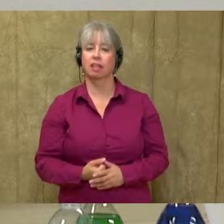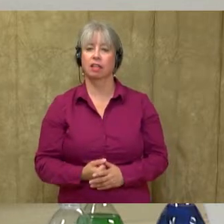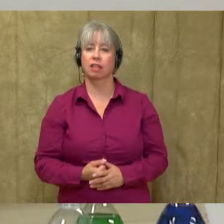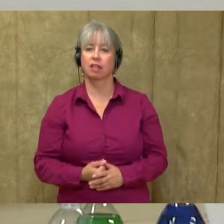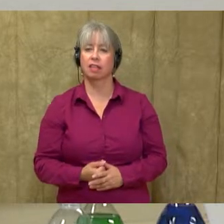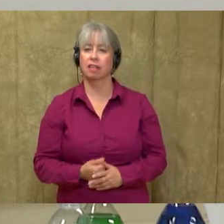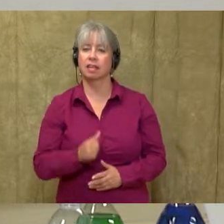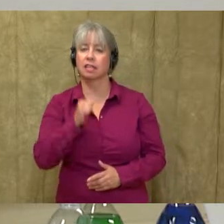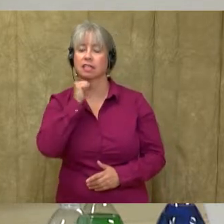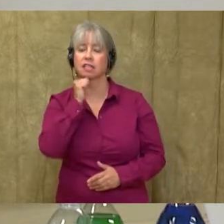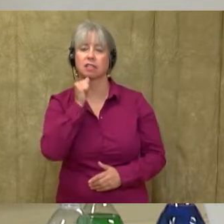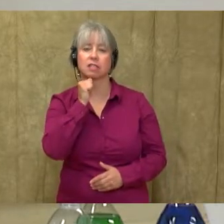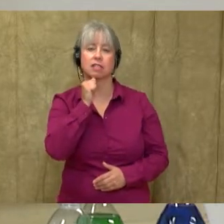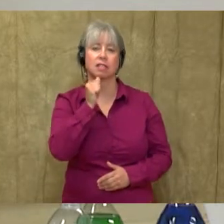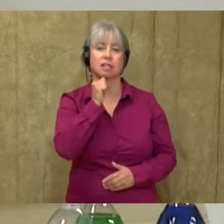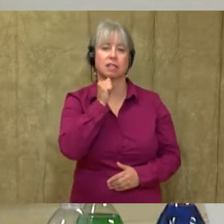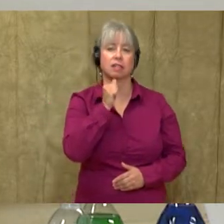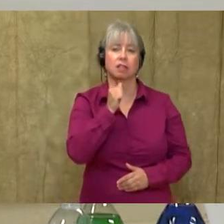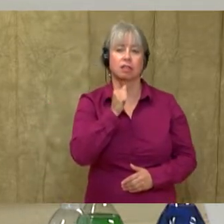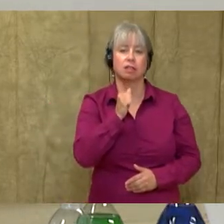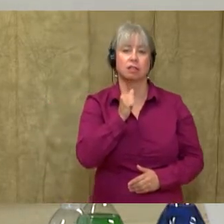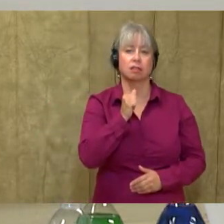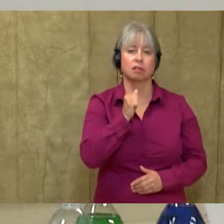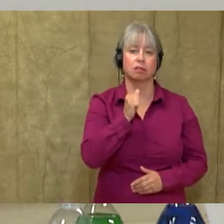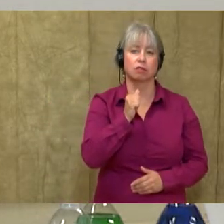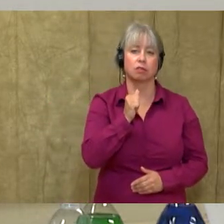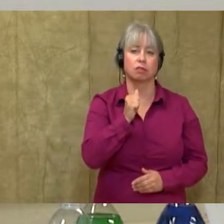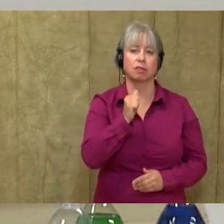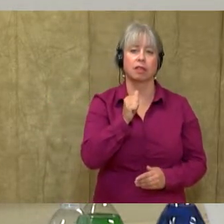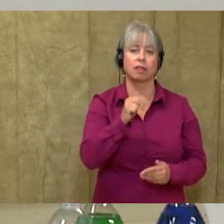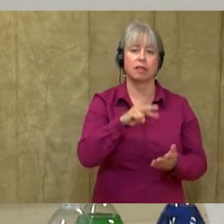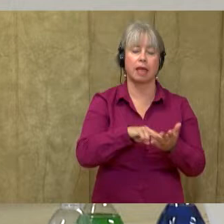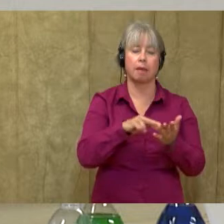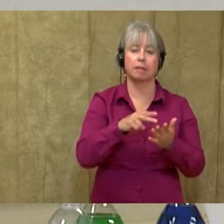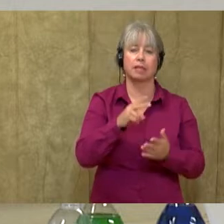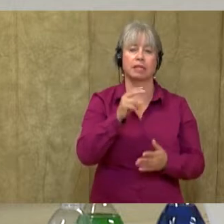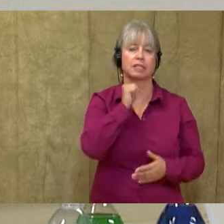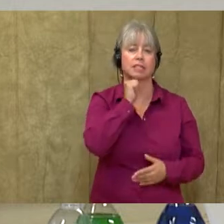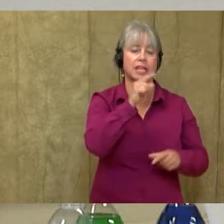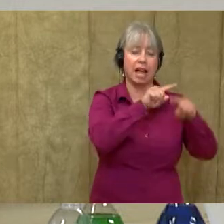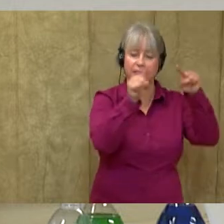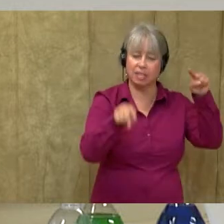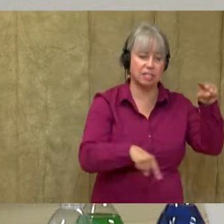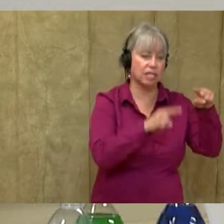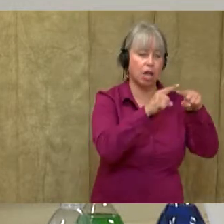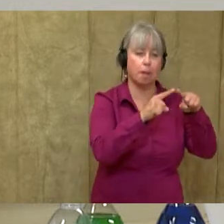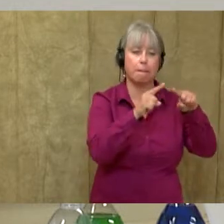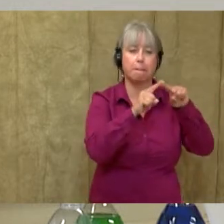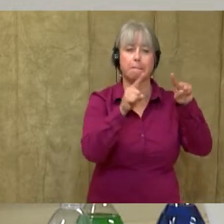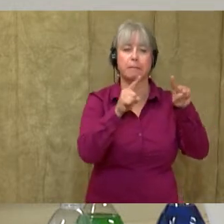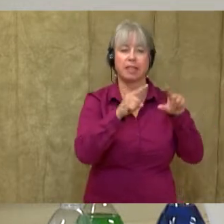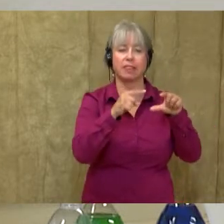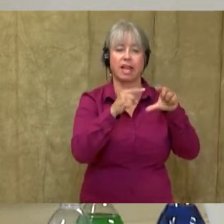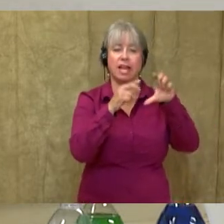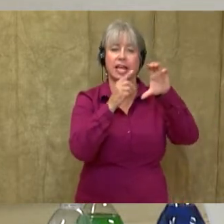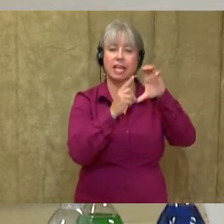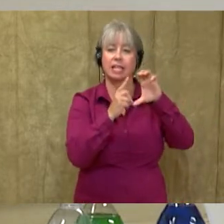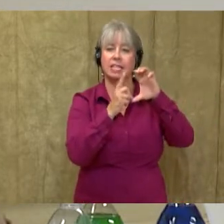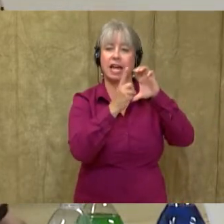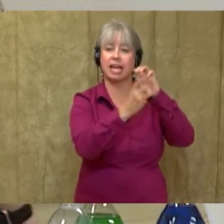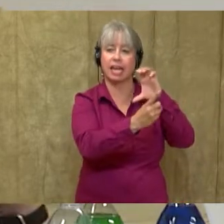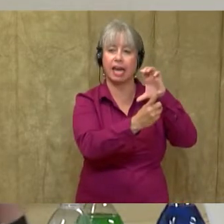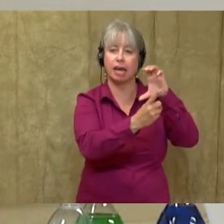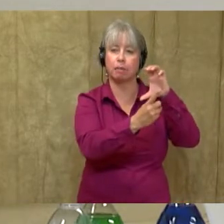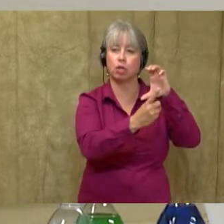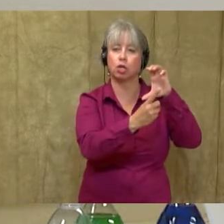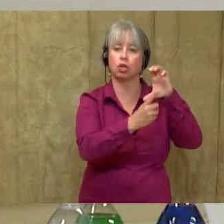there. What is that? That is the diameter, okay, because we divided this by pi. So we were looking